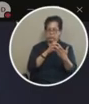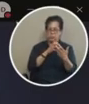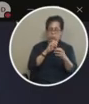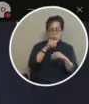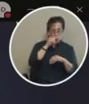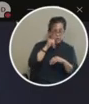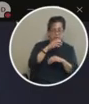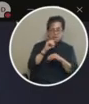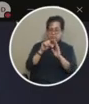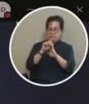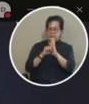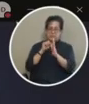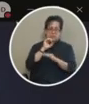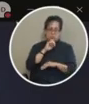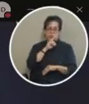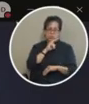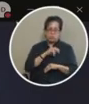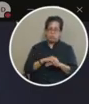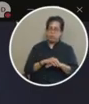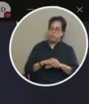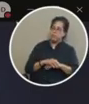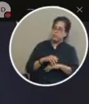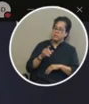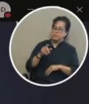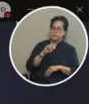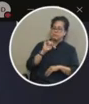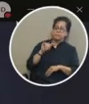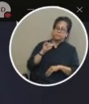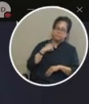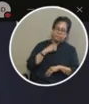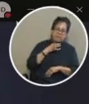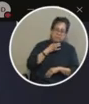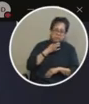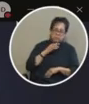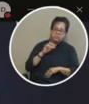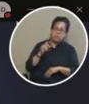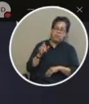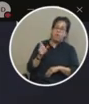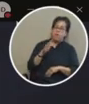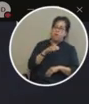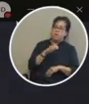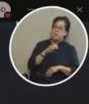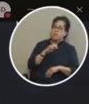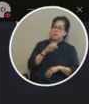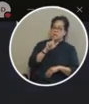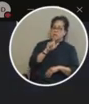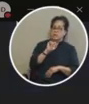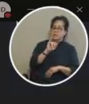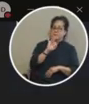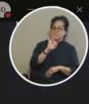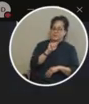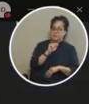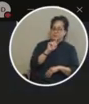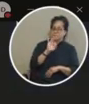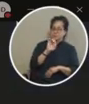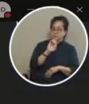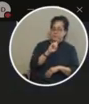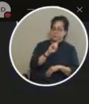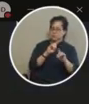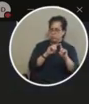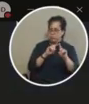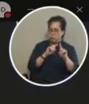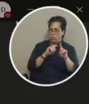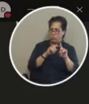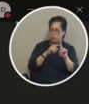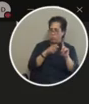Chihuahua. Okay. All right. Well, I was just curious if y'all had an idea. And the LIFT fund, Representative,